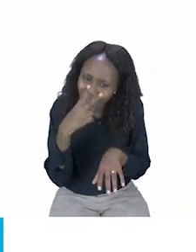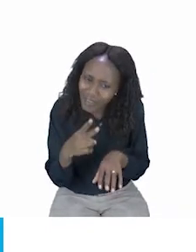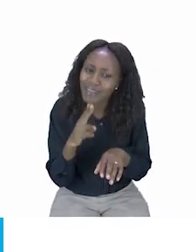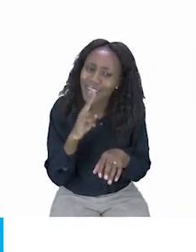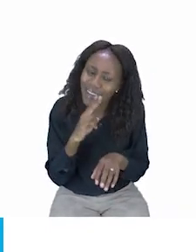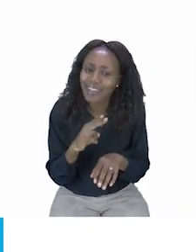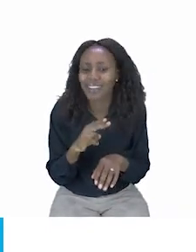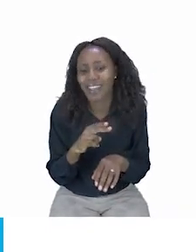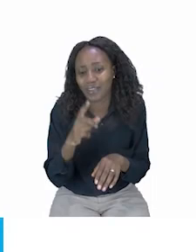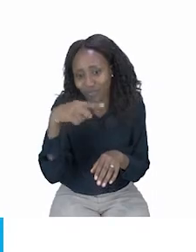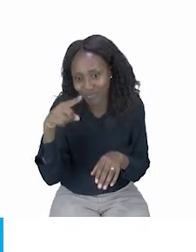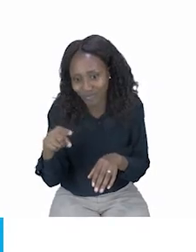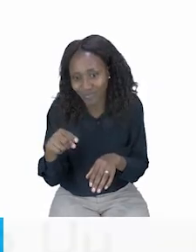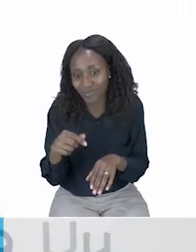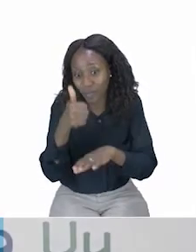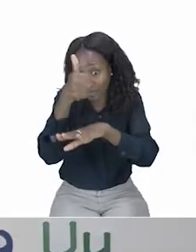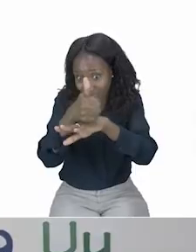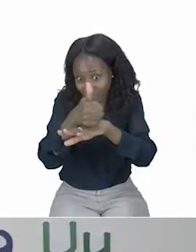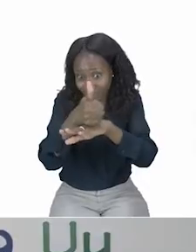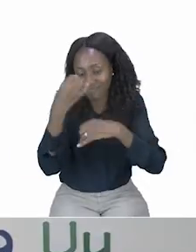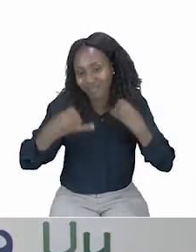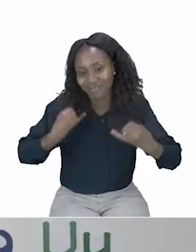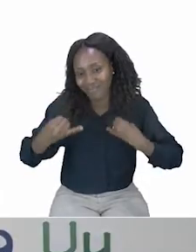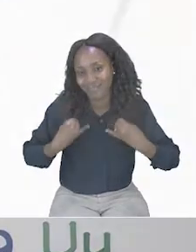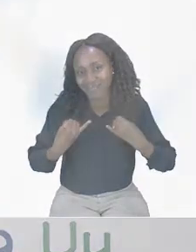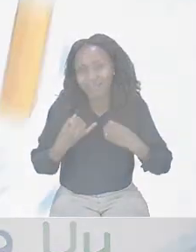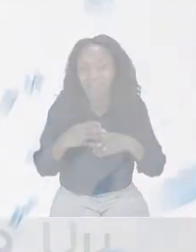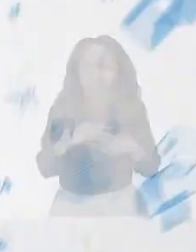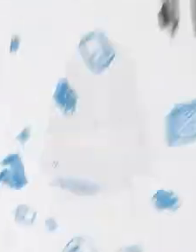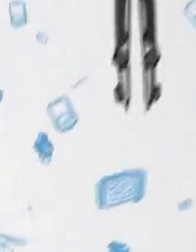them. Good luck and have fun.